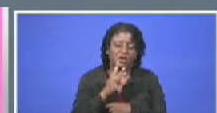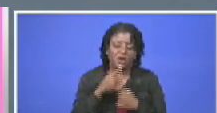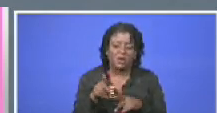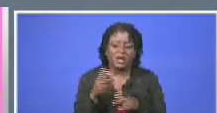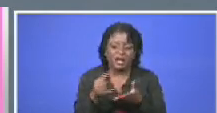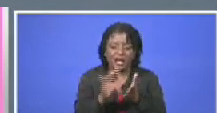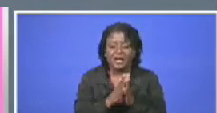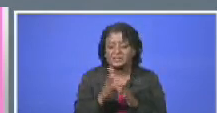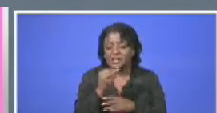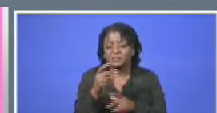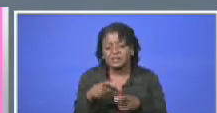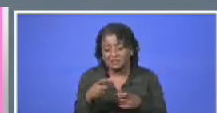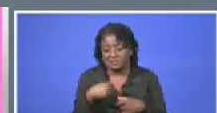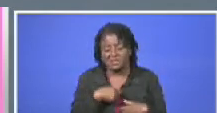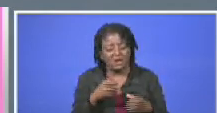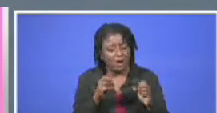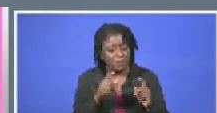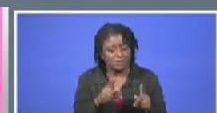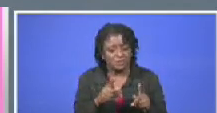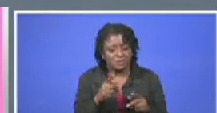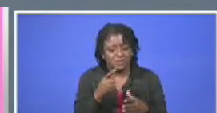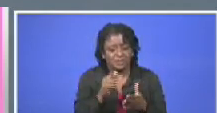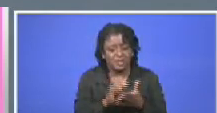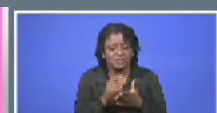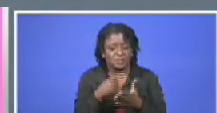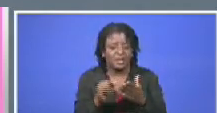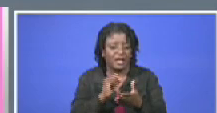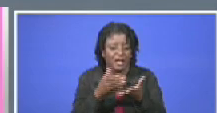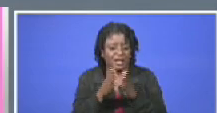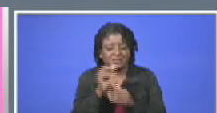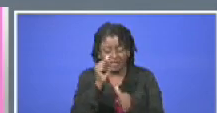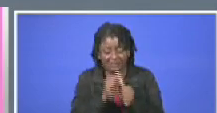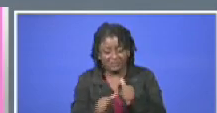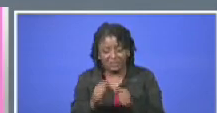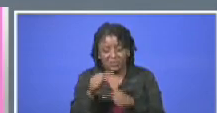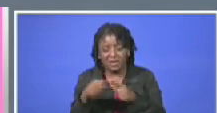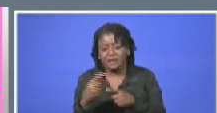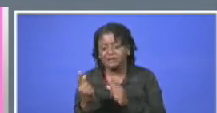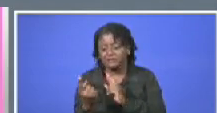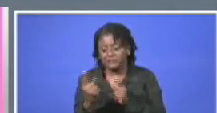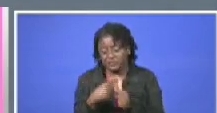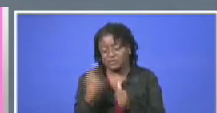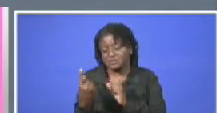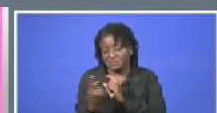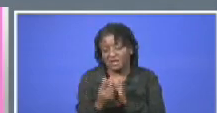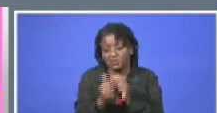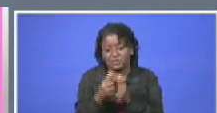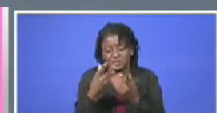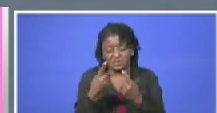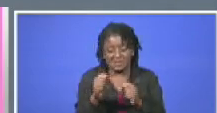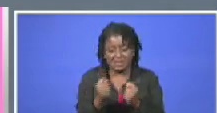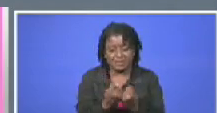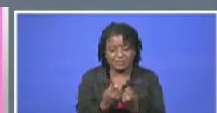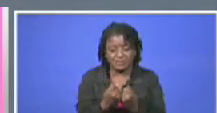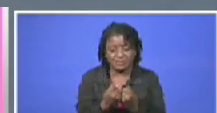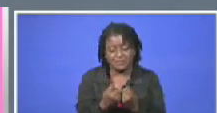an opportunity. And that's what I asked everybody when I first met with the team. You know, it just